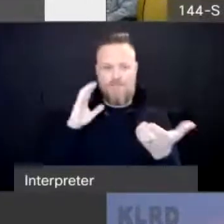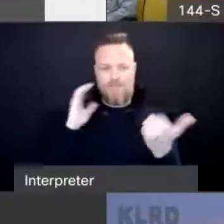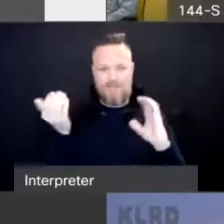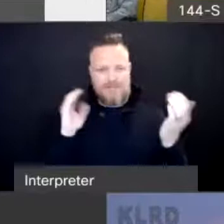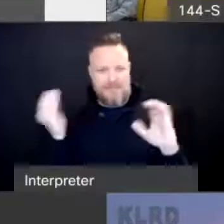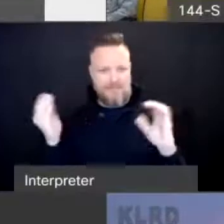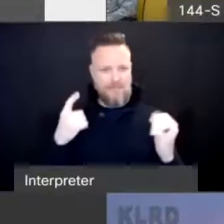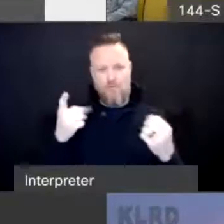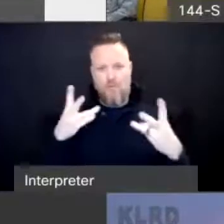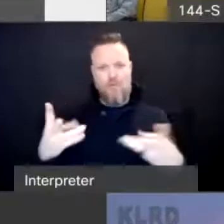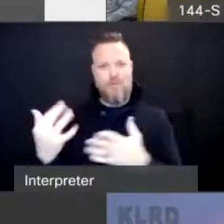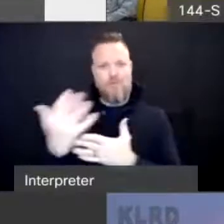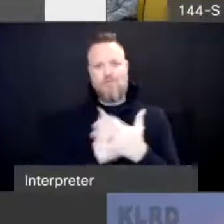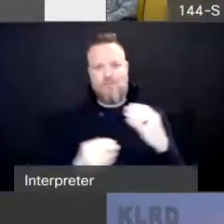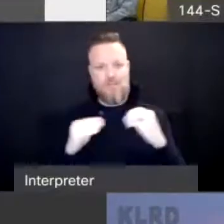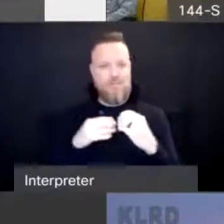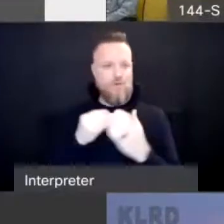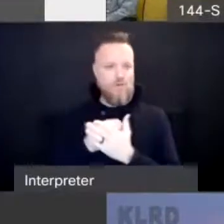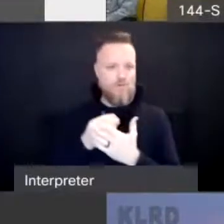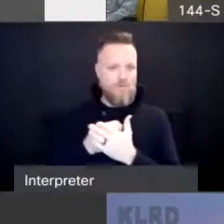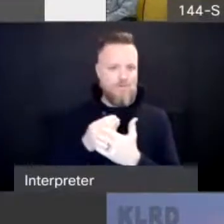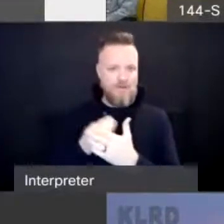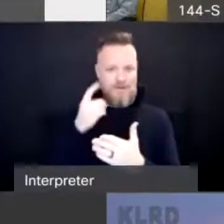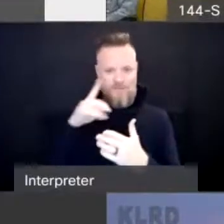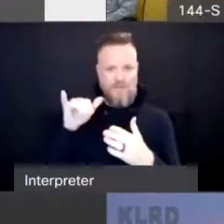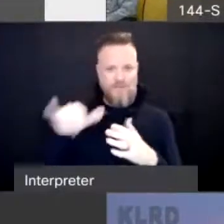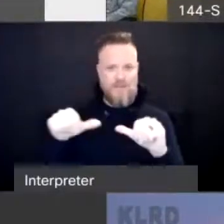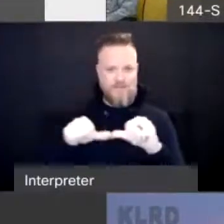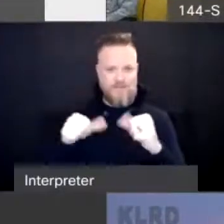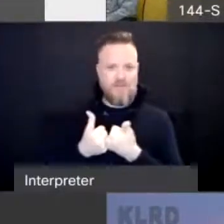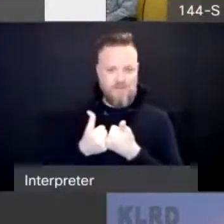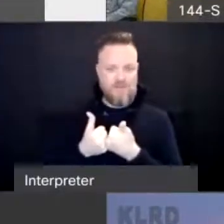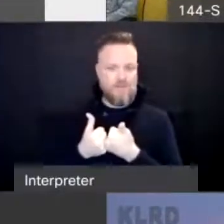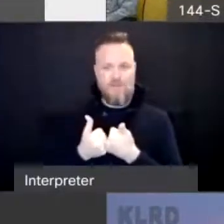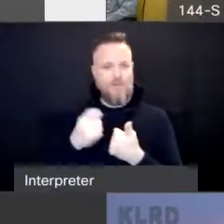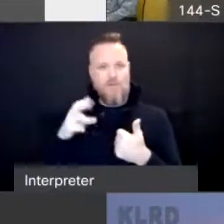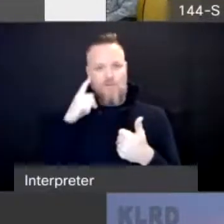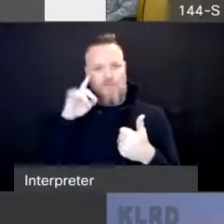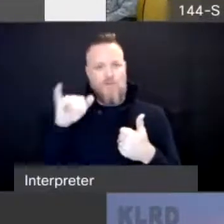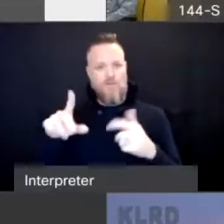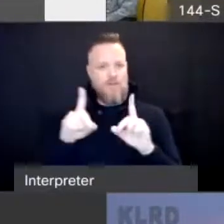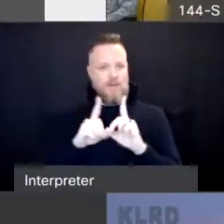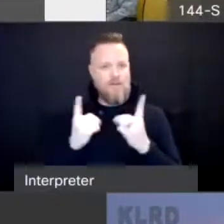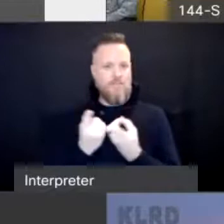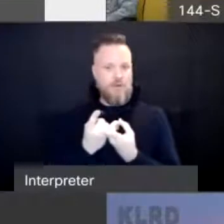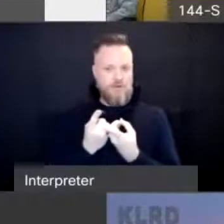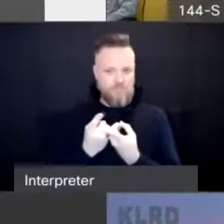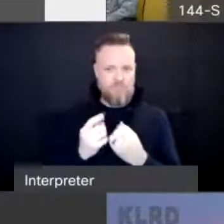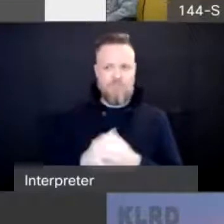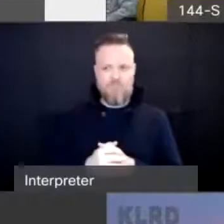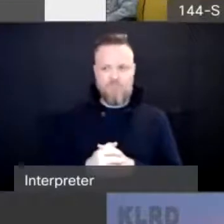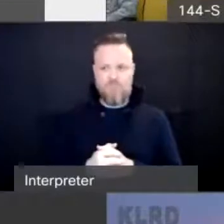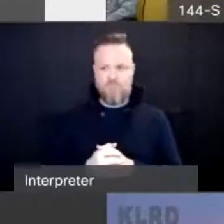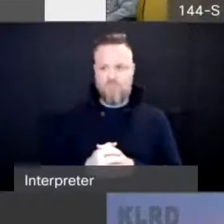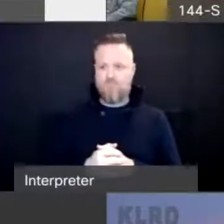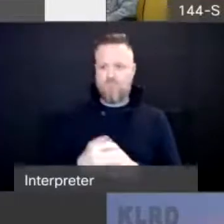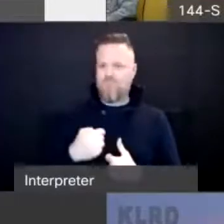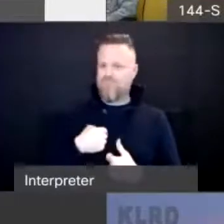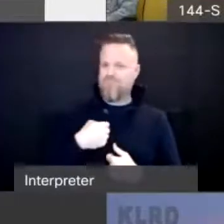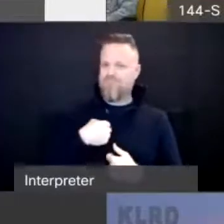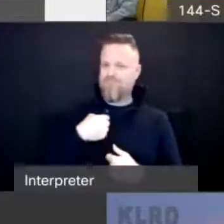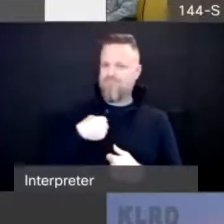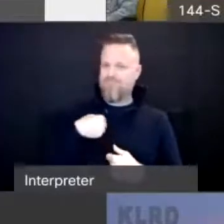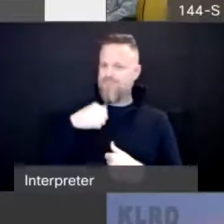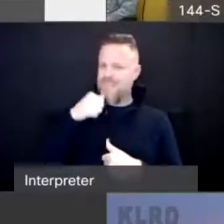to generate more money for an association or for a department. And I guess I don't